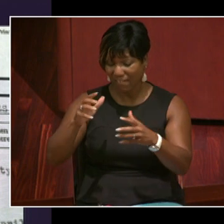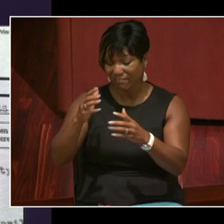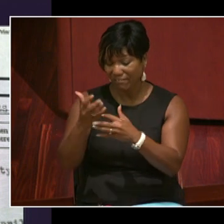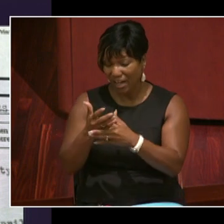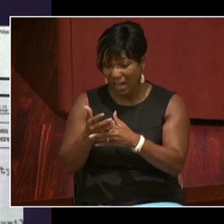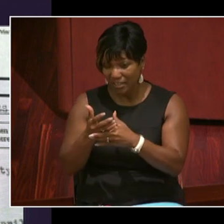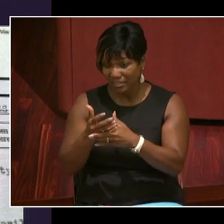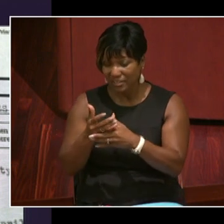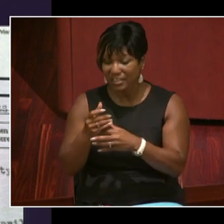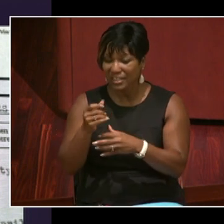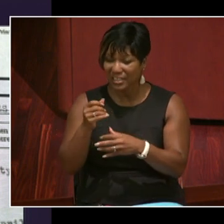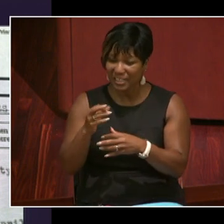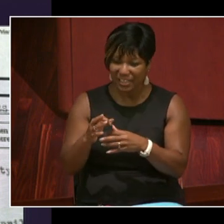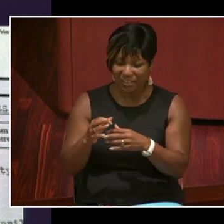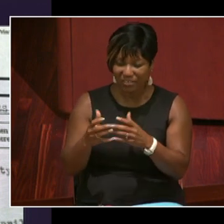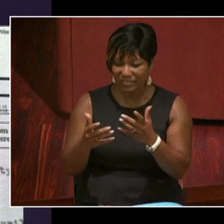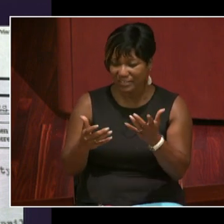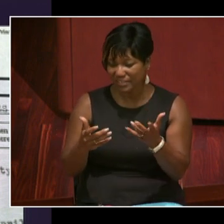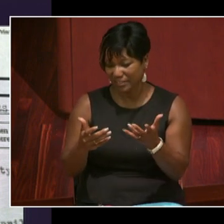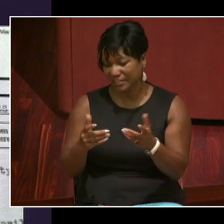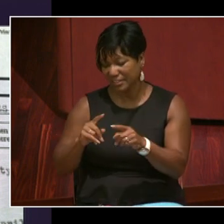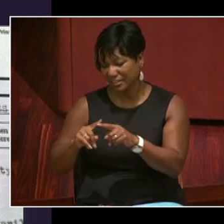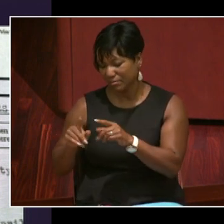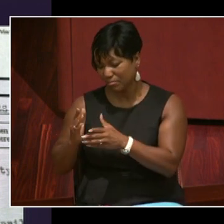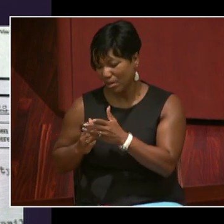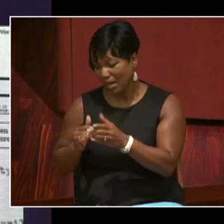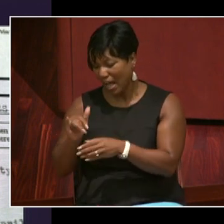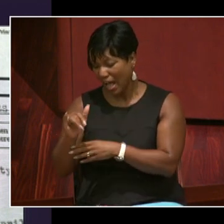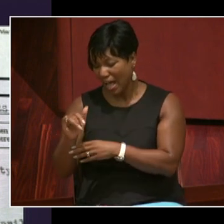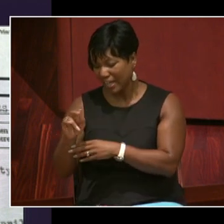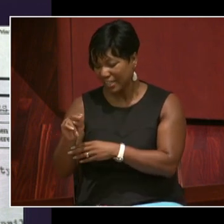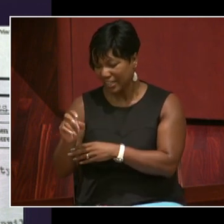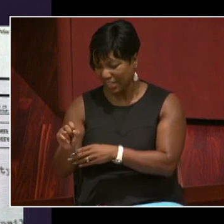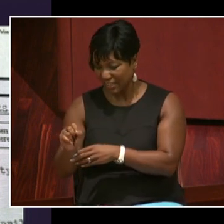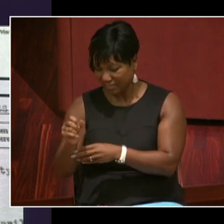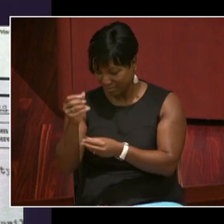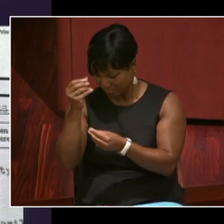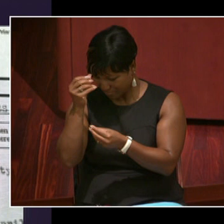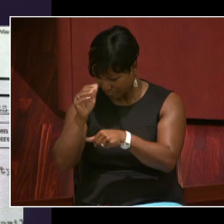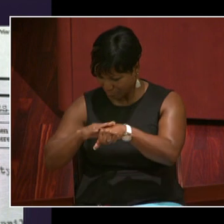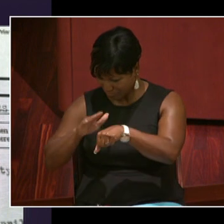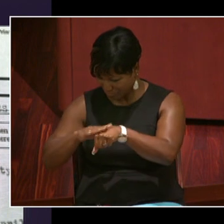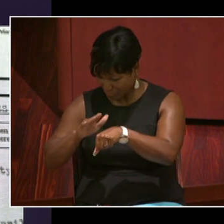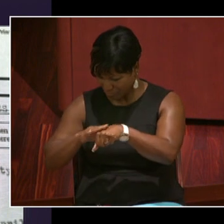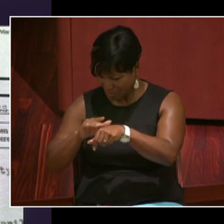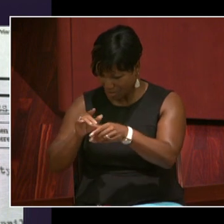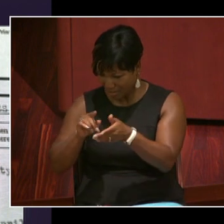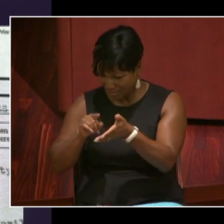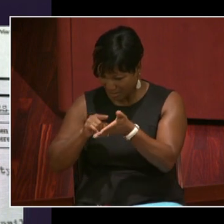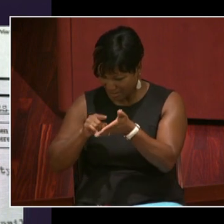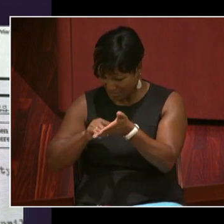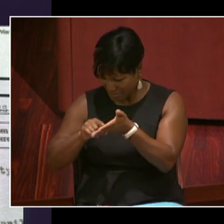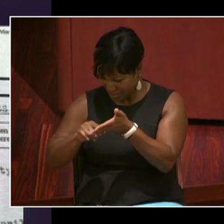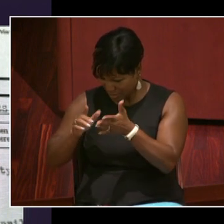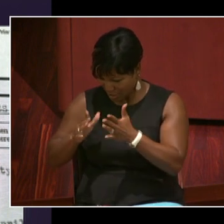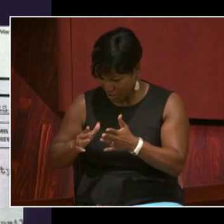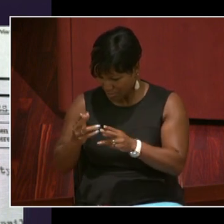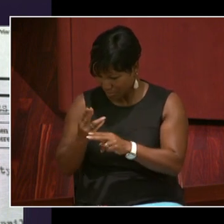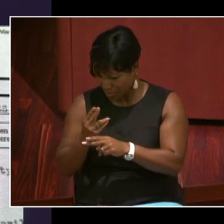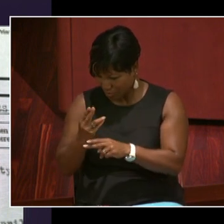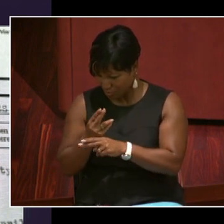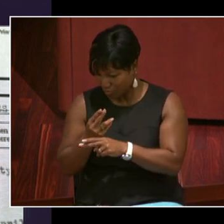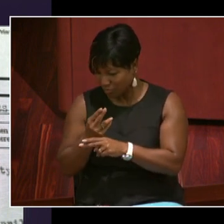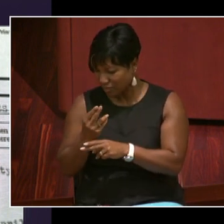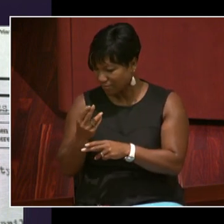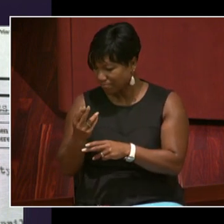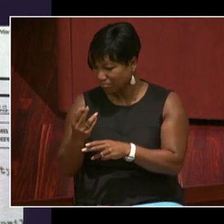kind of the bureaucratic side of INS to hint off and tip off any investigators who may be using the file as a source that